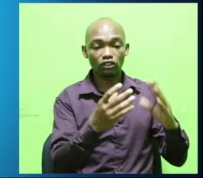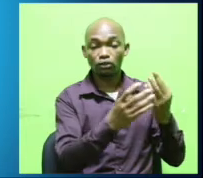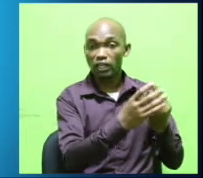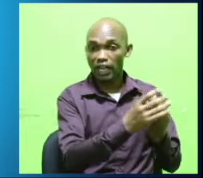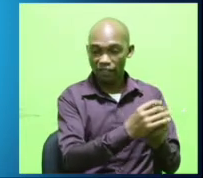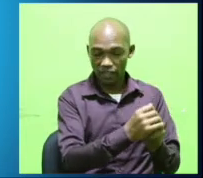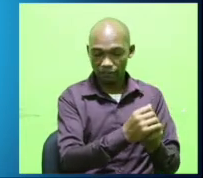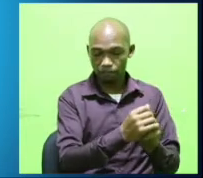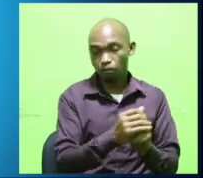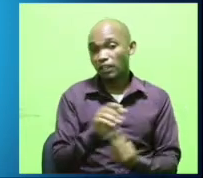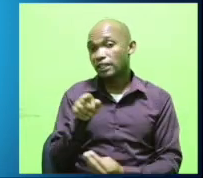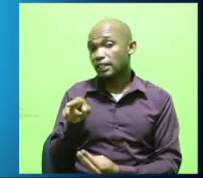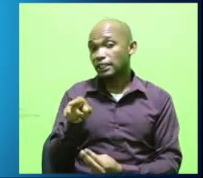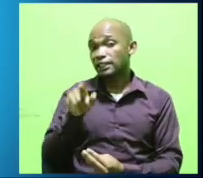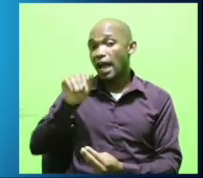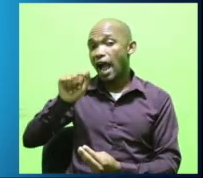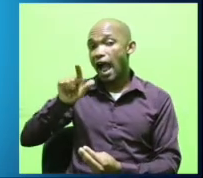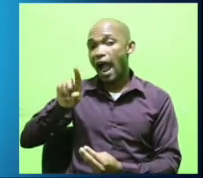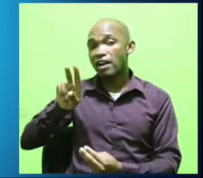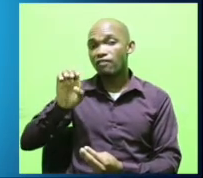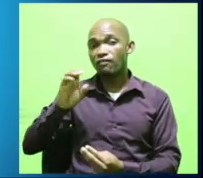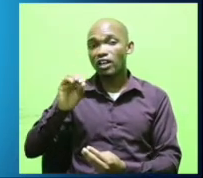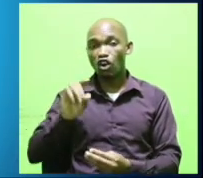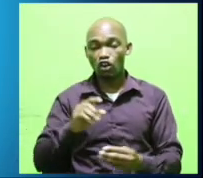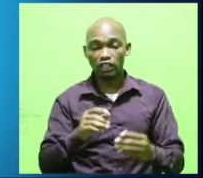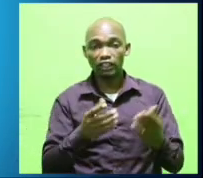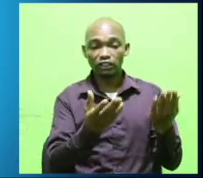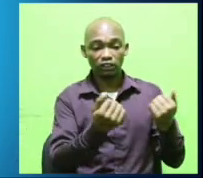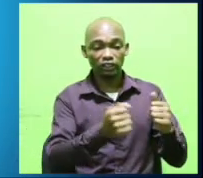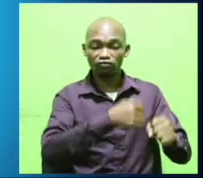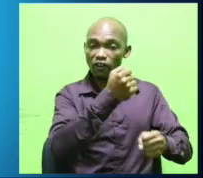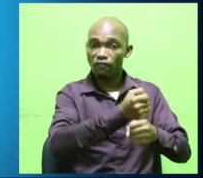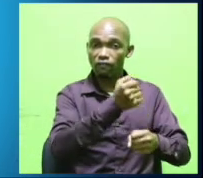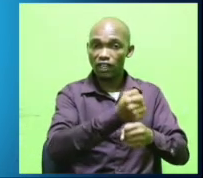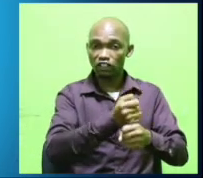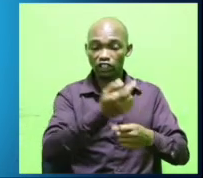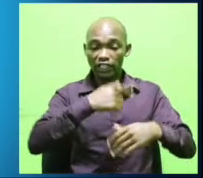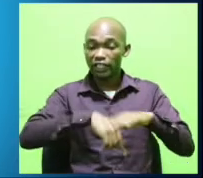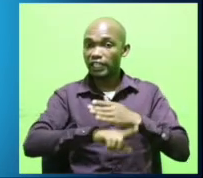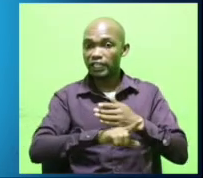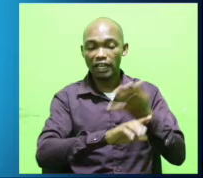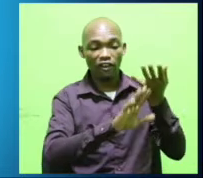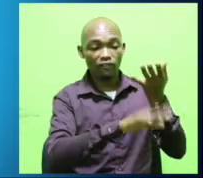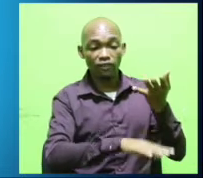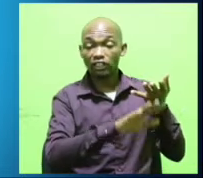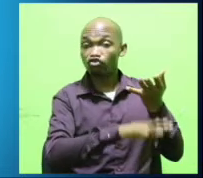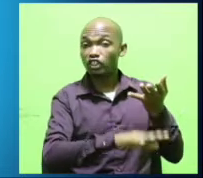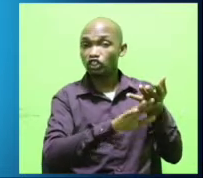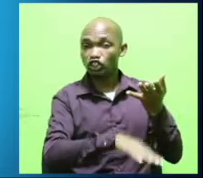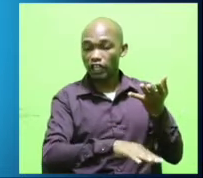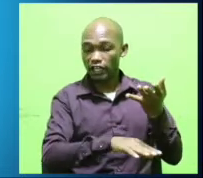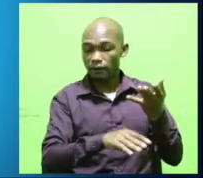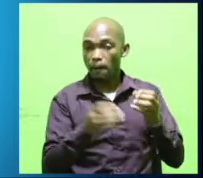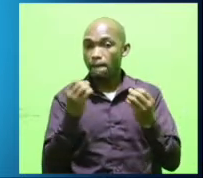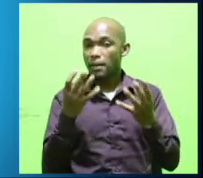being the site of gaseous exchange, the alveoli play the most important function of filtration. When you